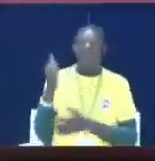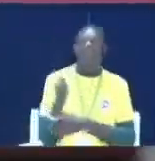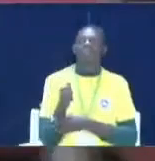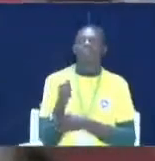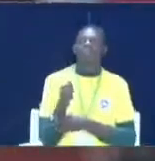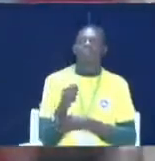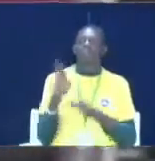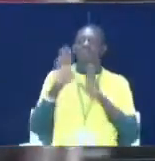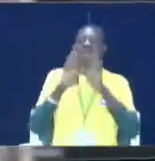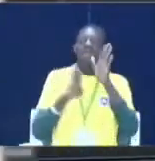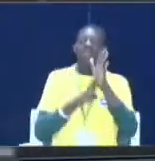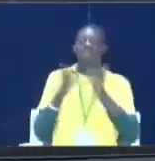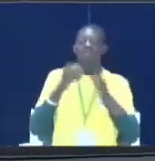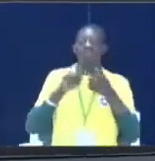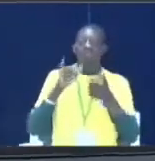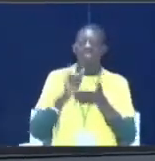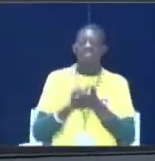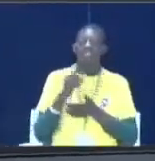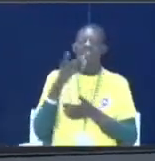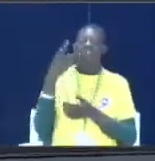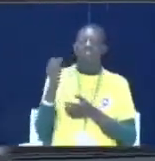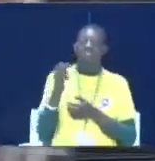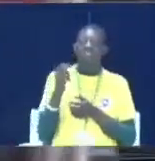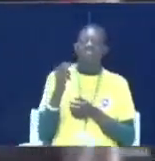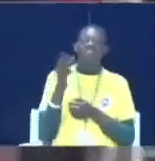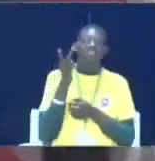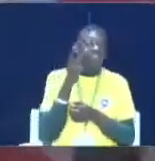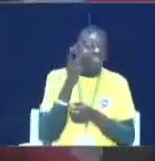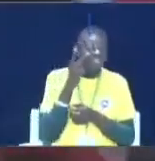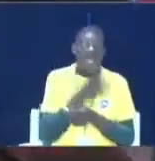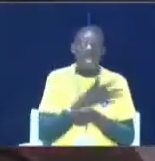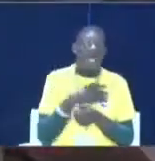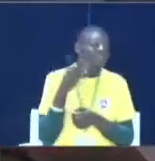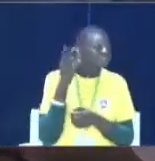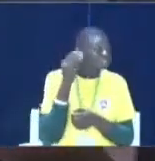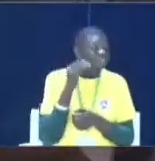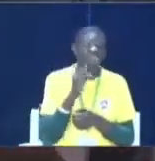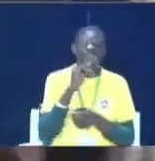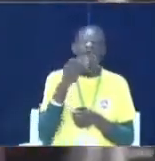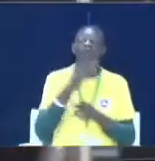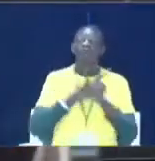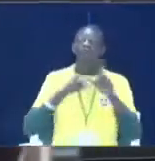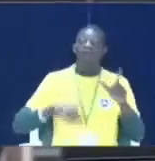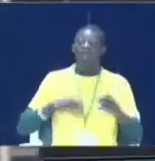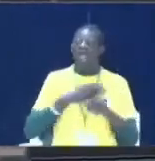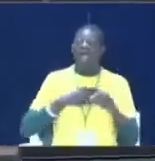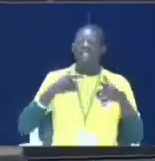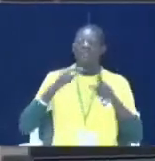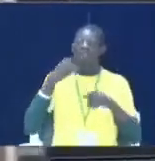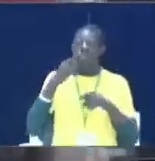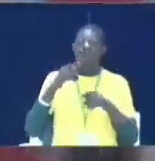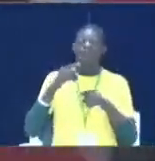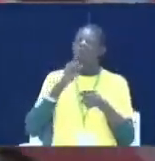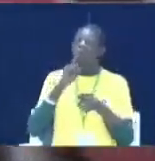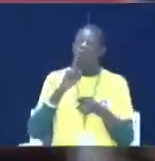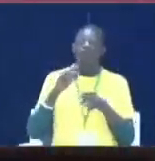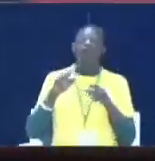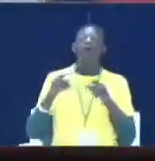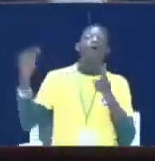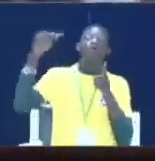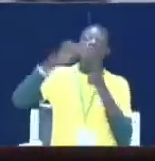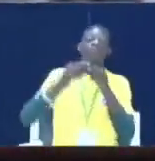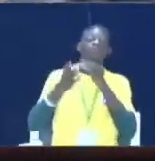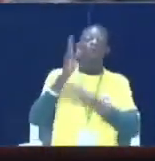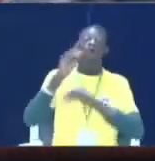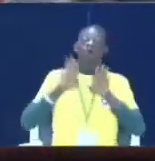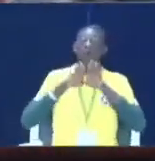The scripture says, he said the seeing eyes and the hearingness is of the Lord. And let me tell you the truth, until the Lord open your eyes,